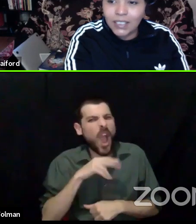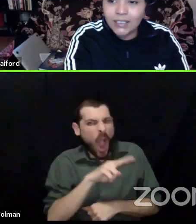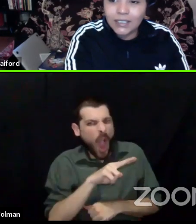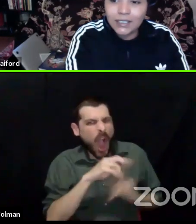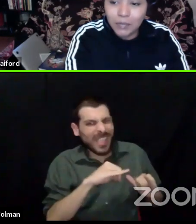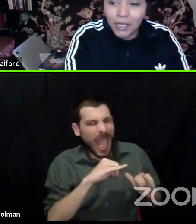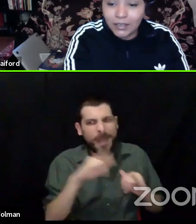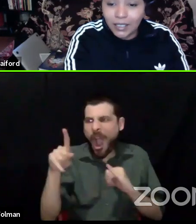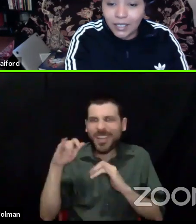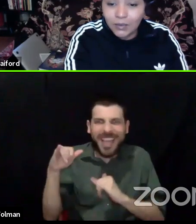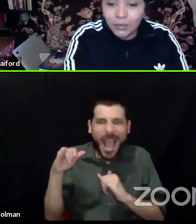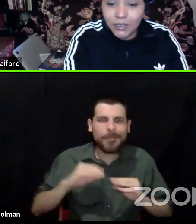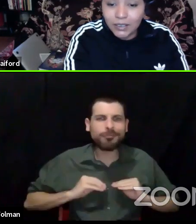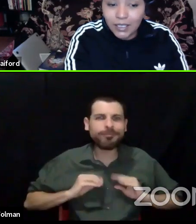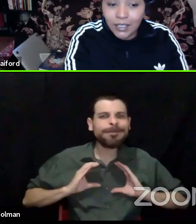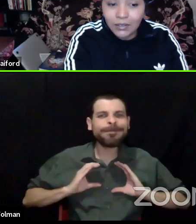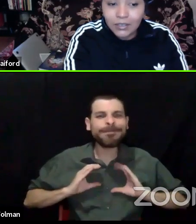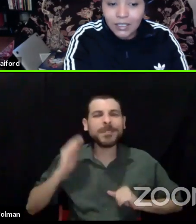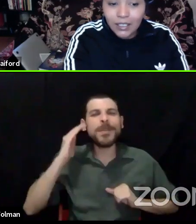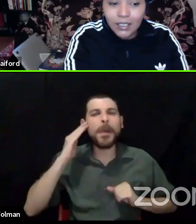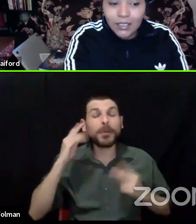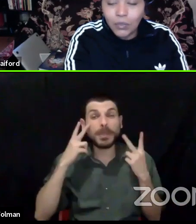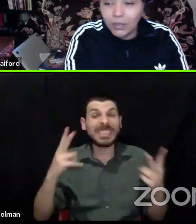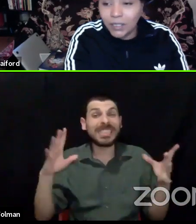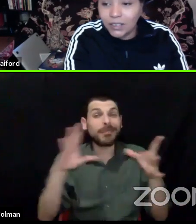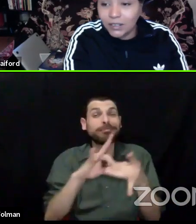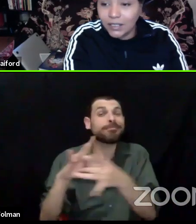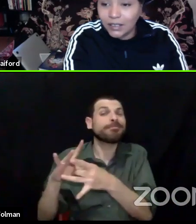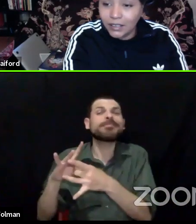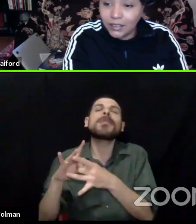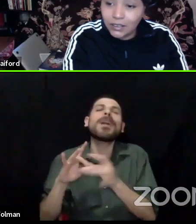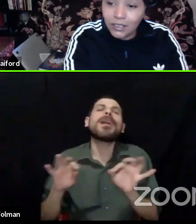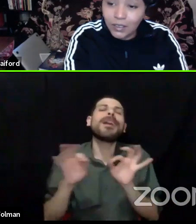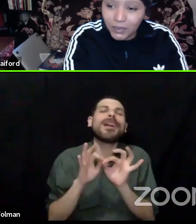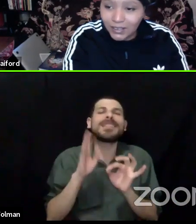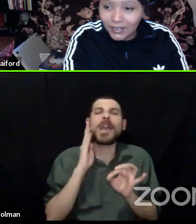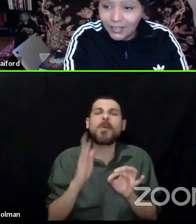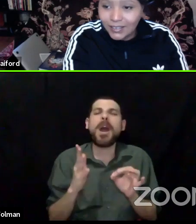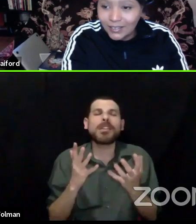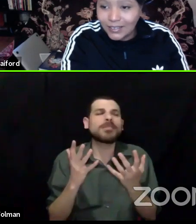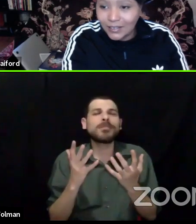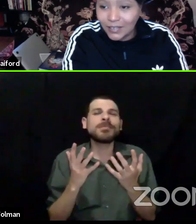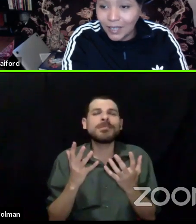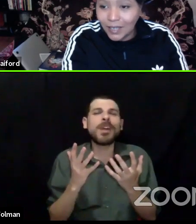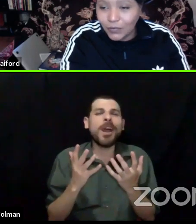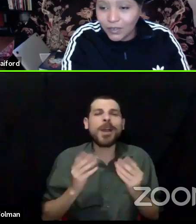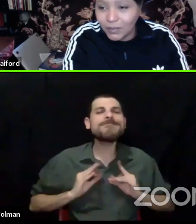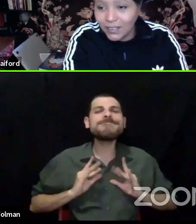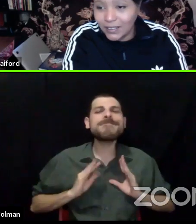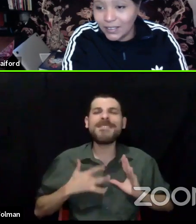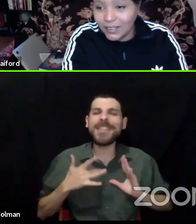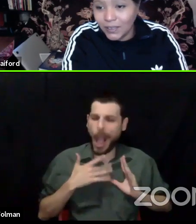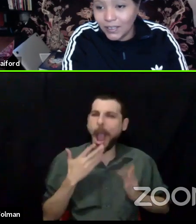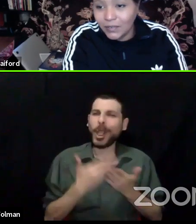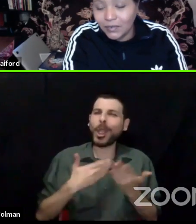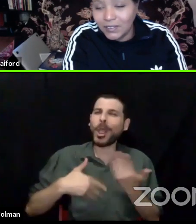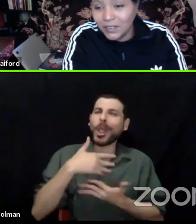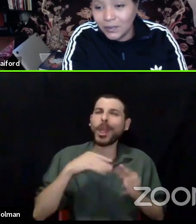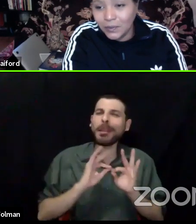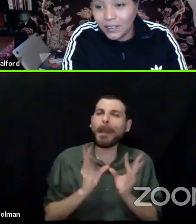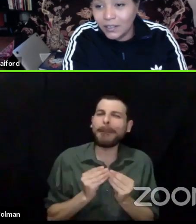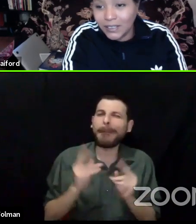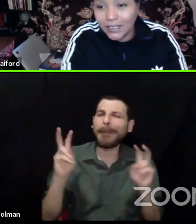when they see somebody that kind of brings that out, they want to make sure that they in good company. So I'm thankful to be in good company, even,